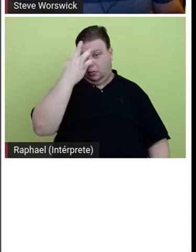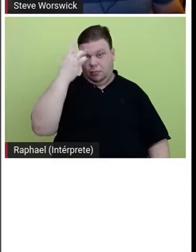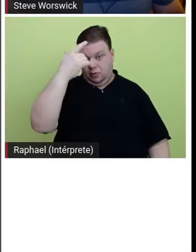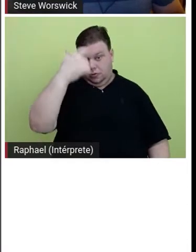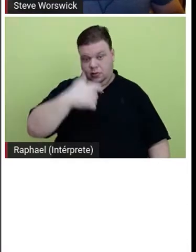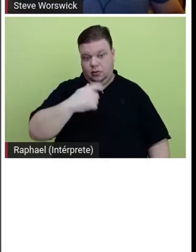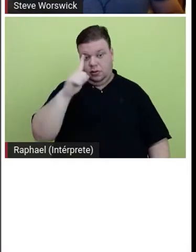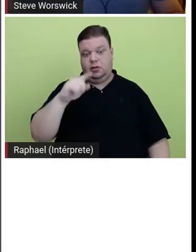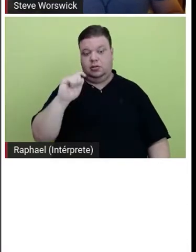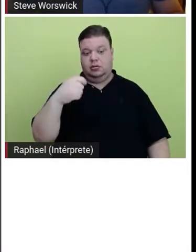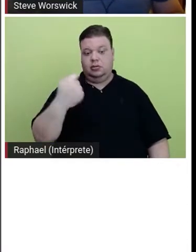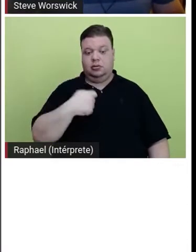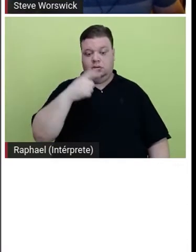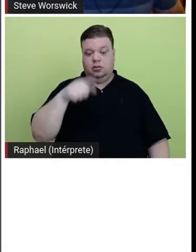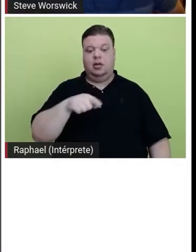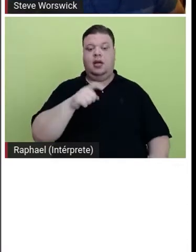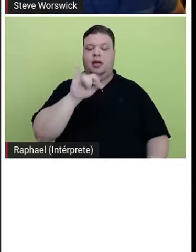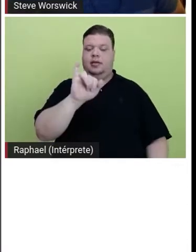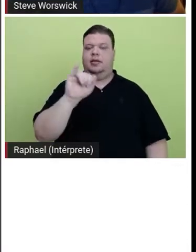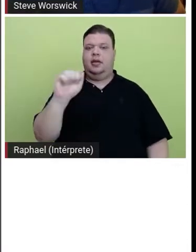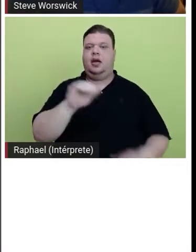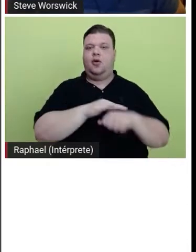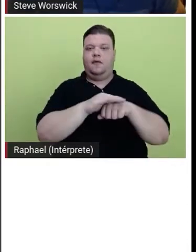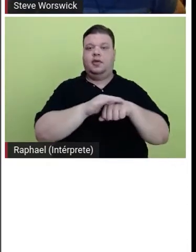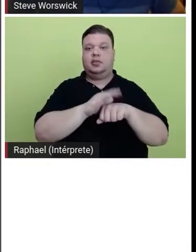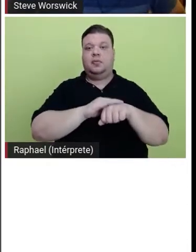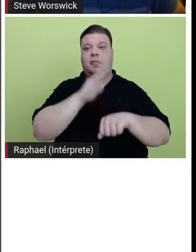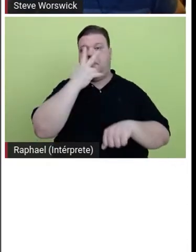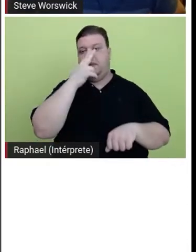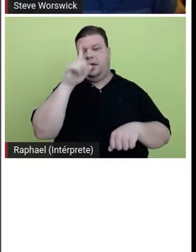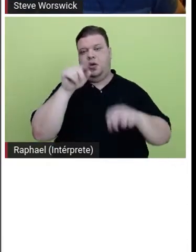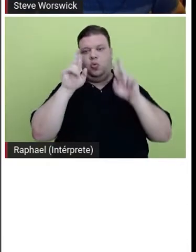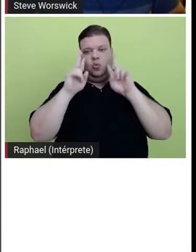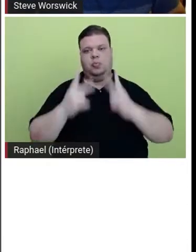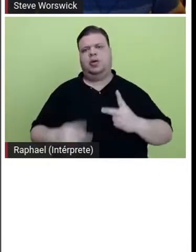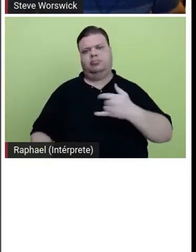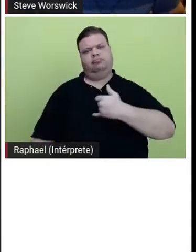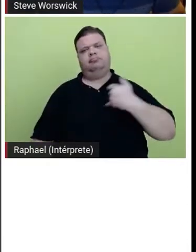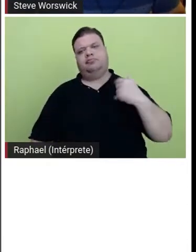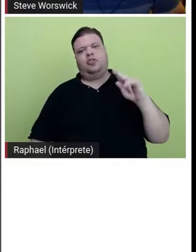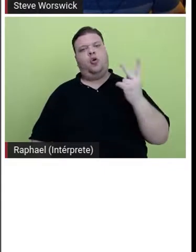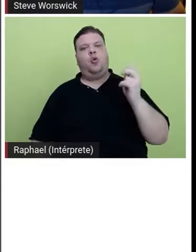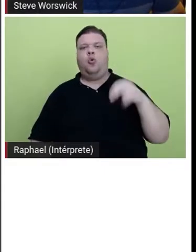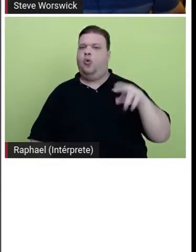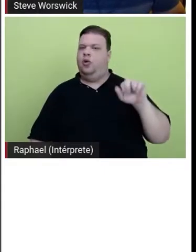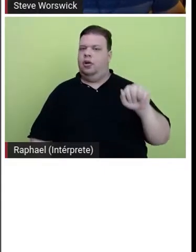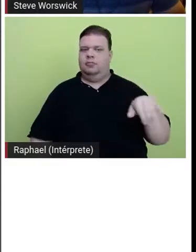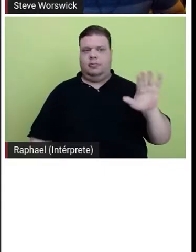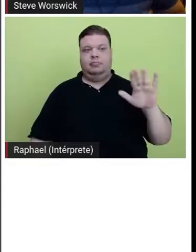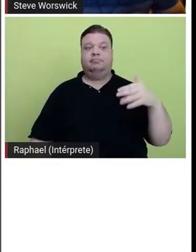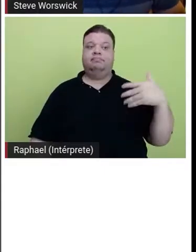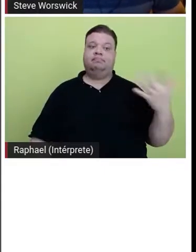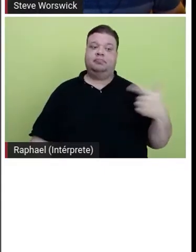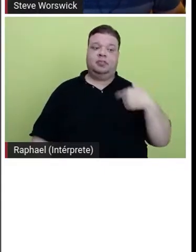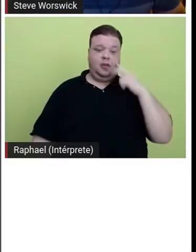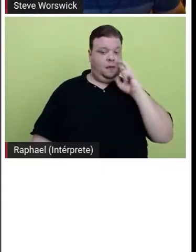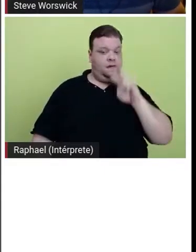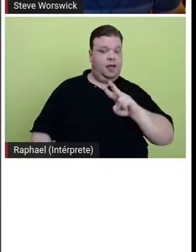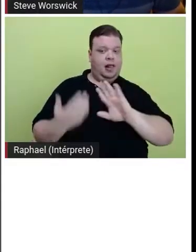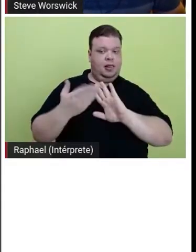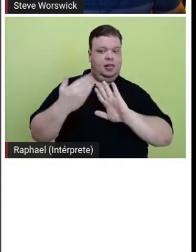of brought on a lot of press and media attention. It's been featured in like Wired and BBC, and at one